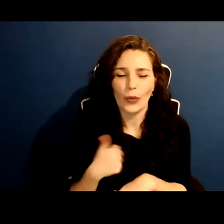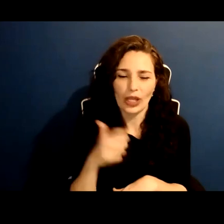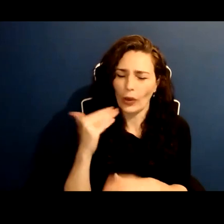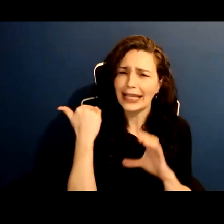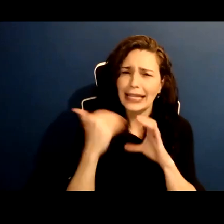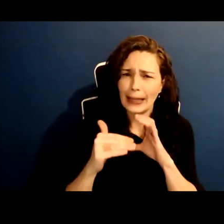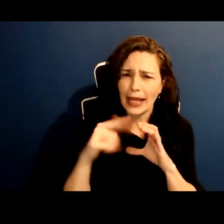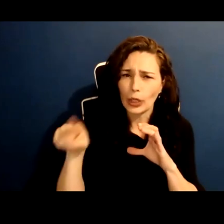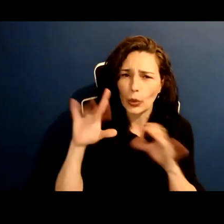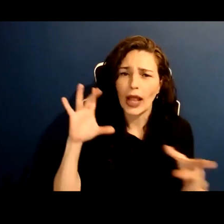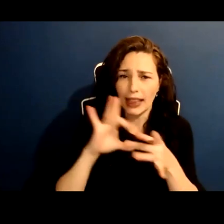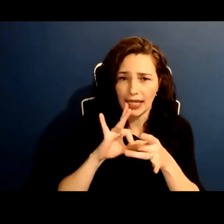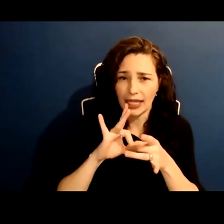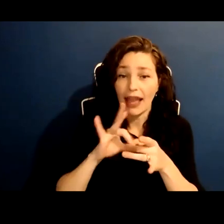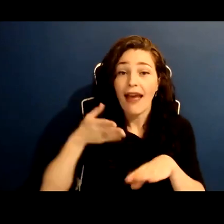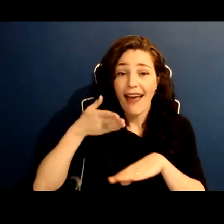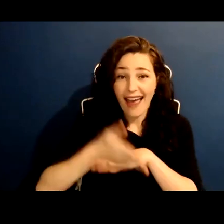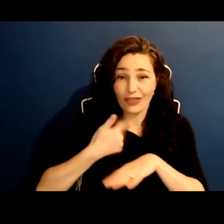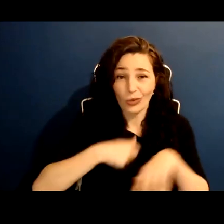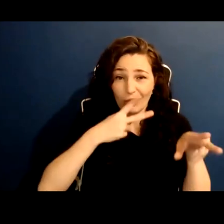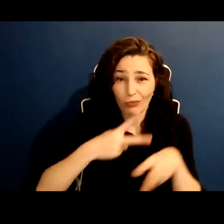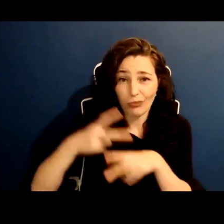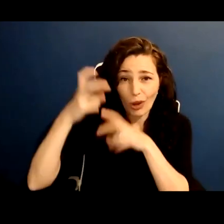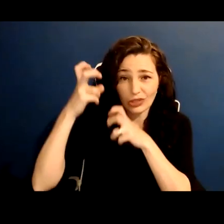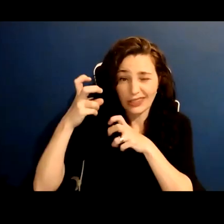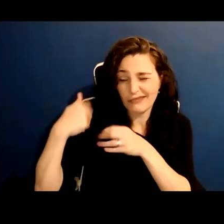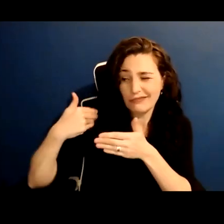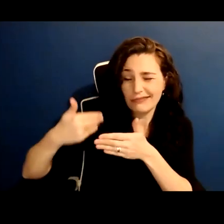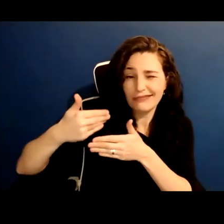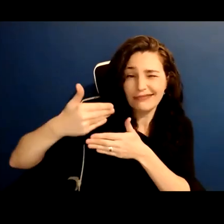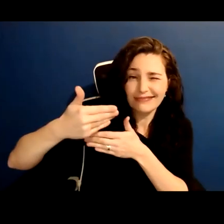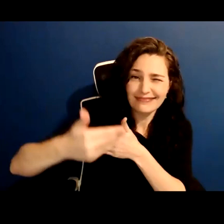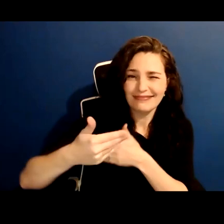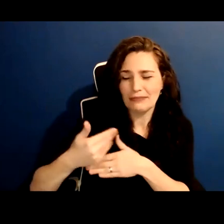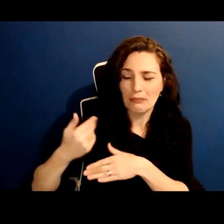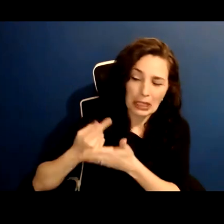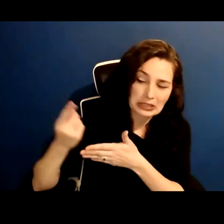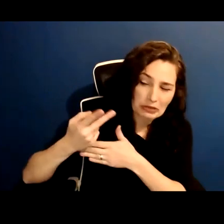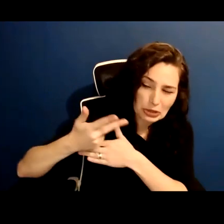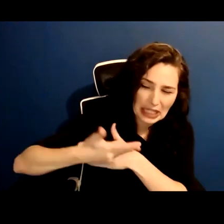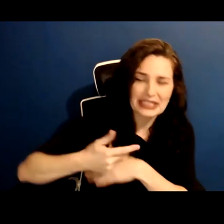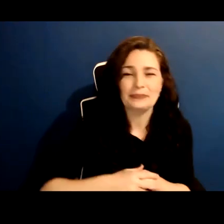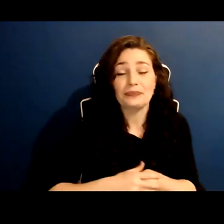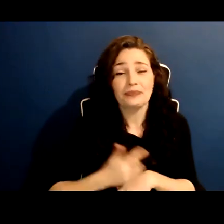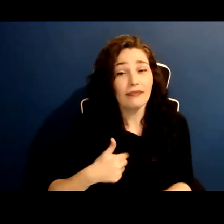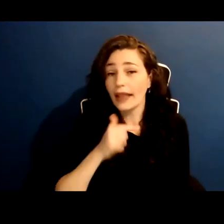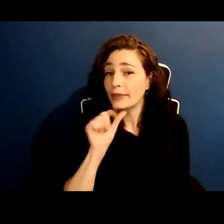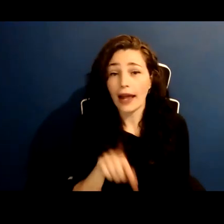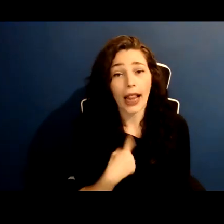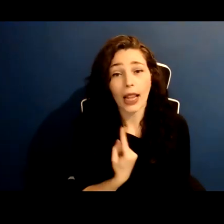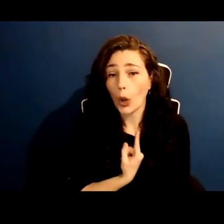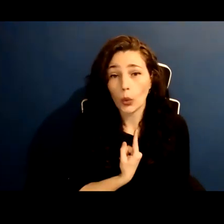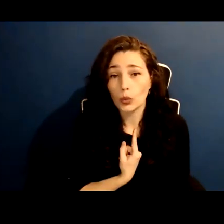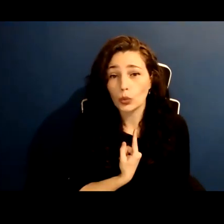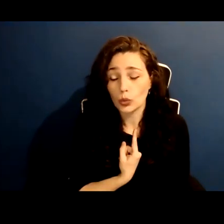email you a link when that is posted in the coming weeks or days. I am not alone in this effort